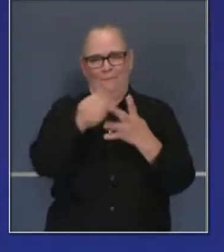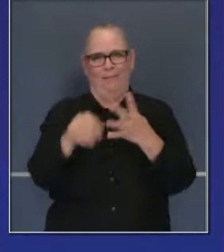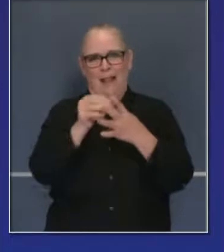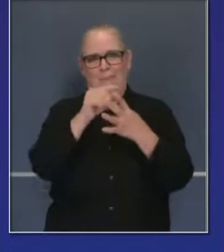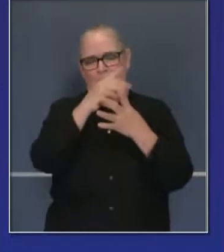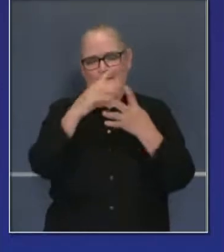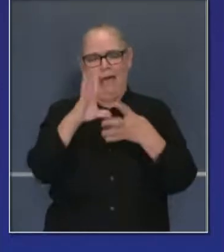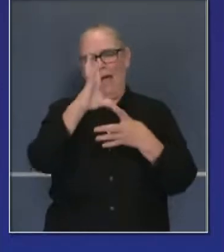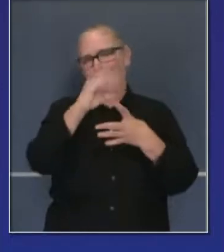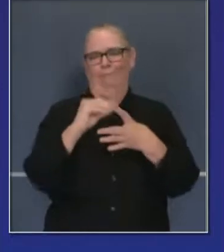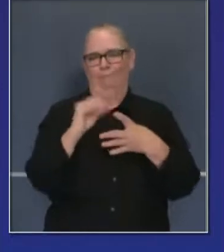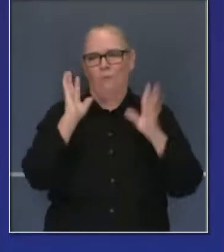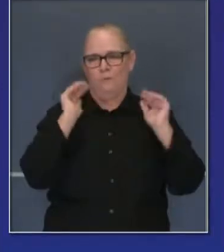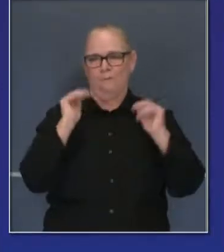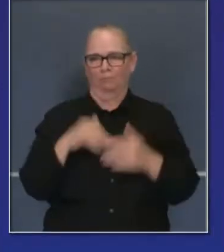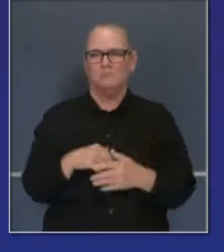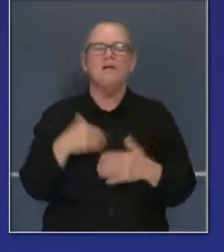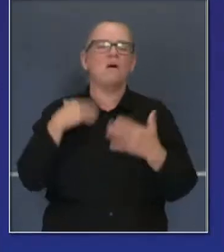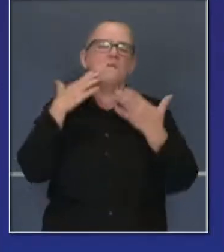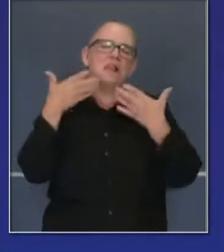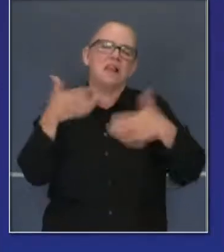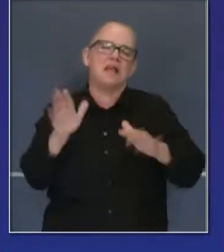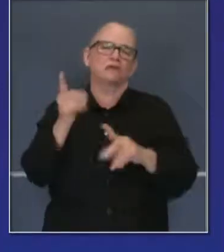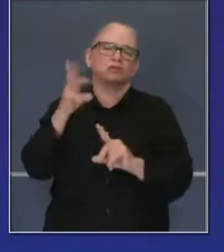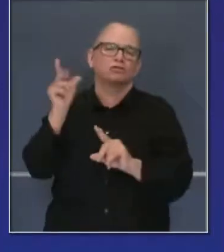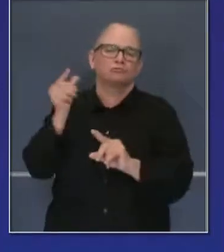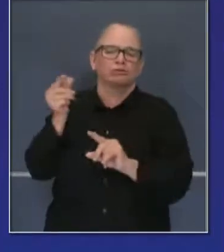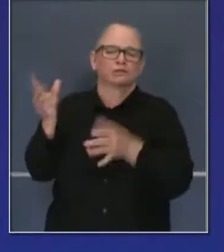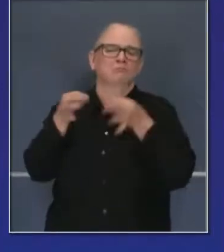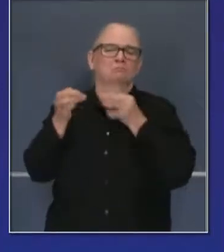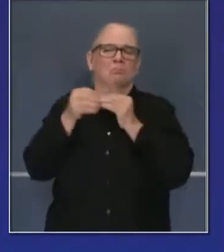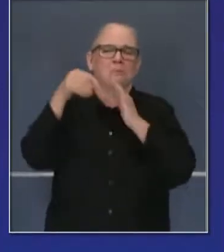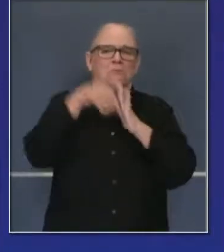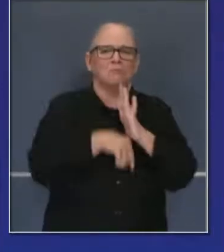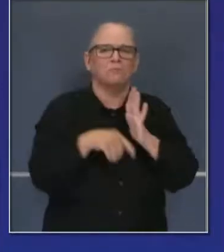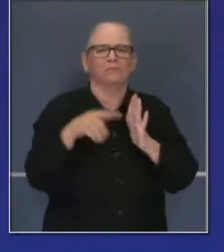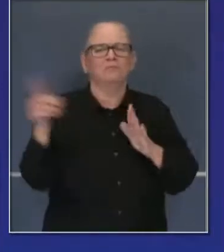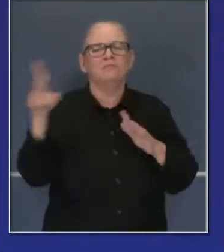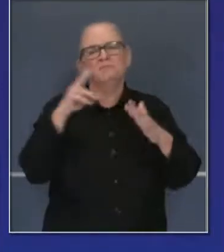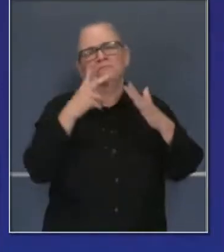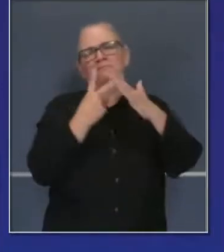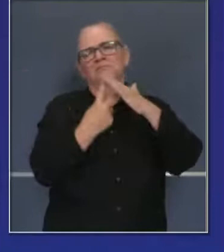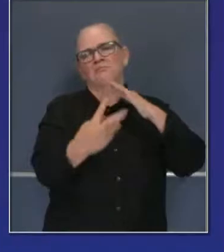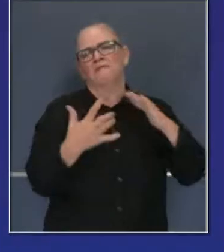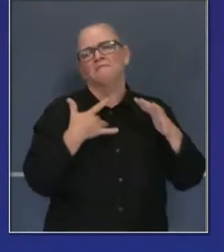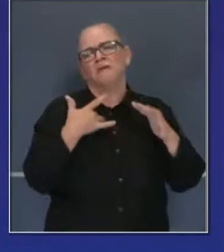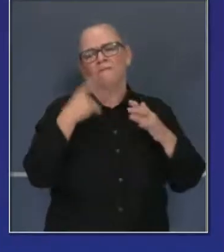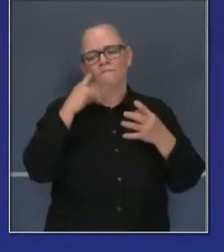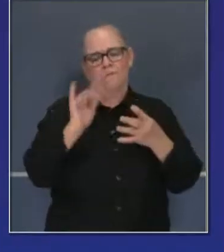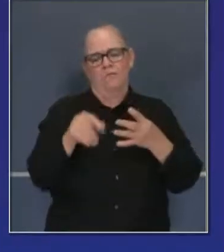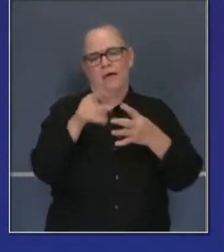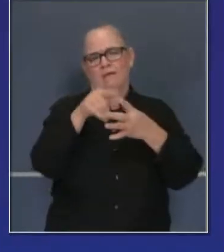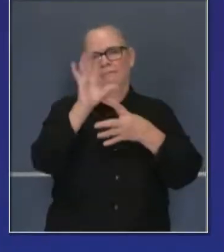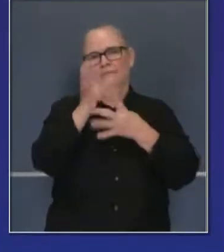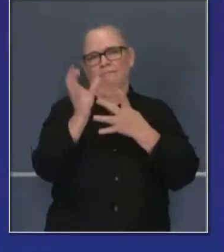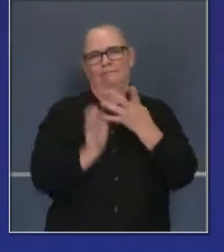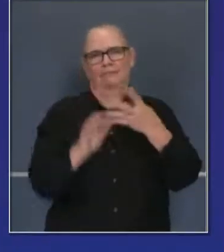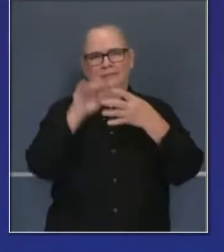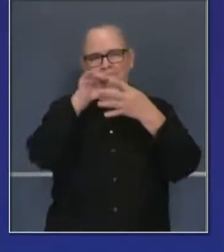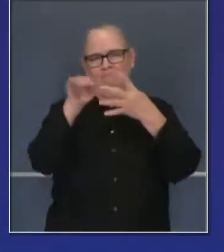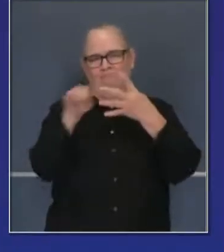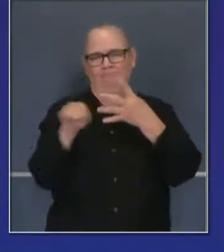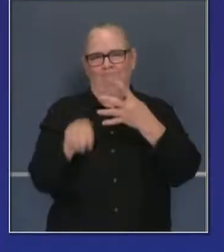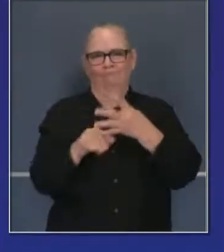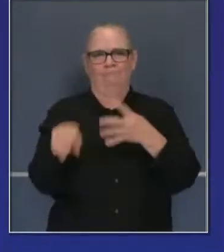talk a little bit more about where he sees things going as it relates to these different tiers, and also express the kind of